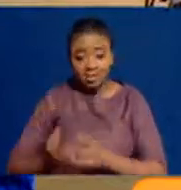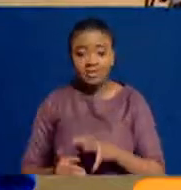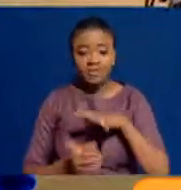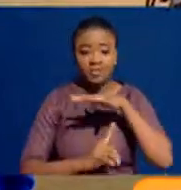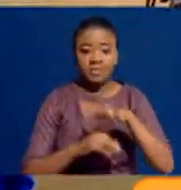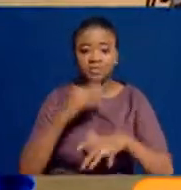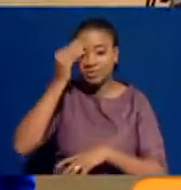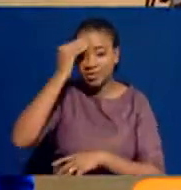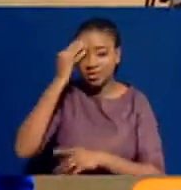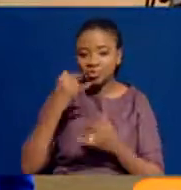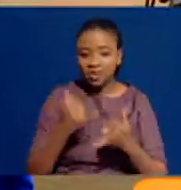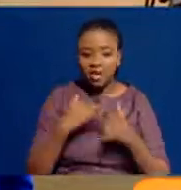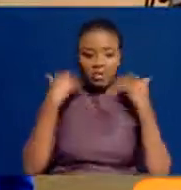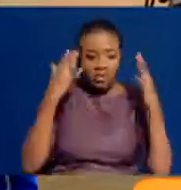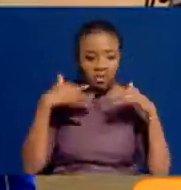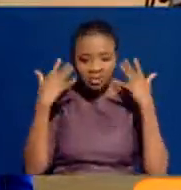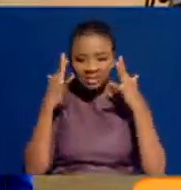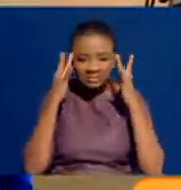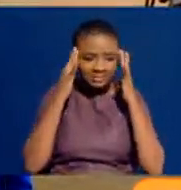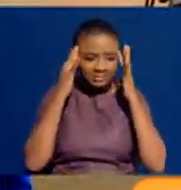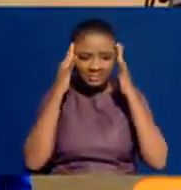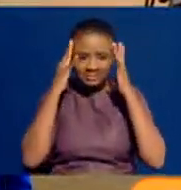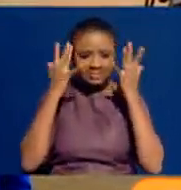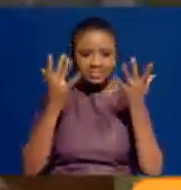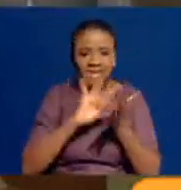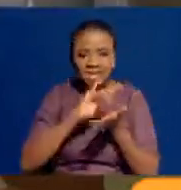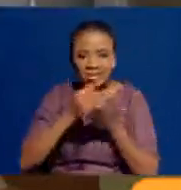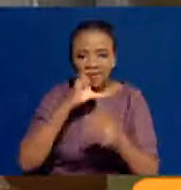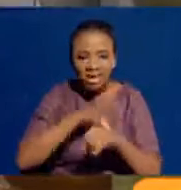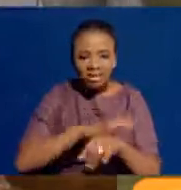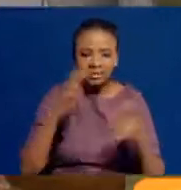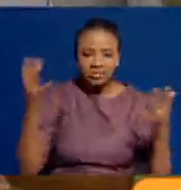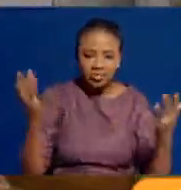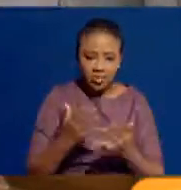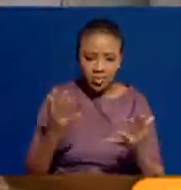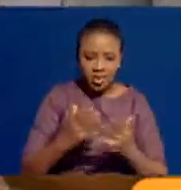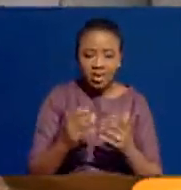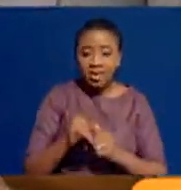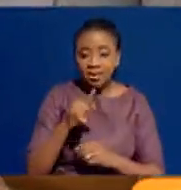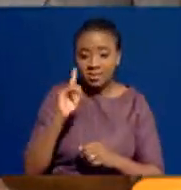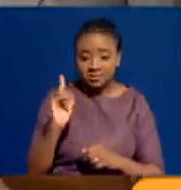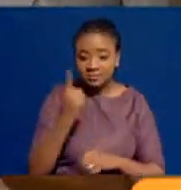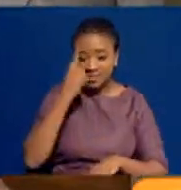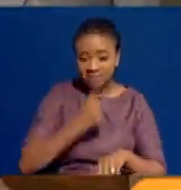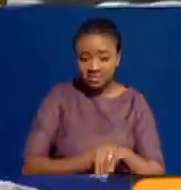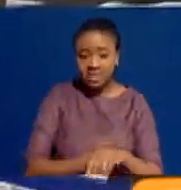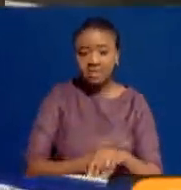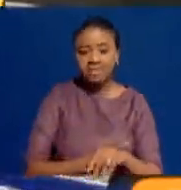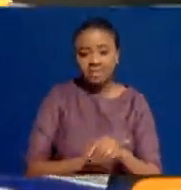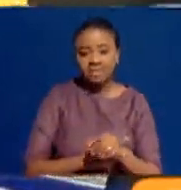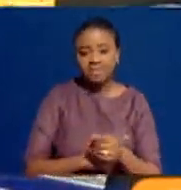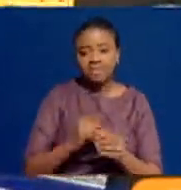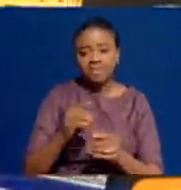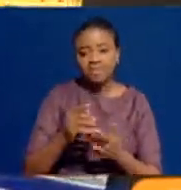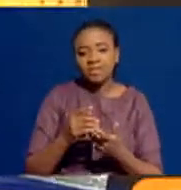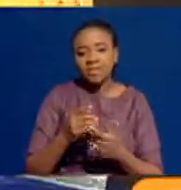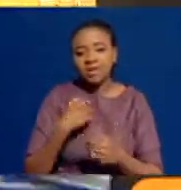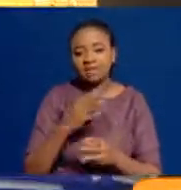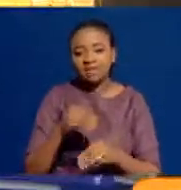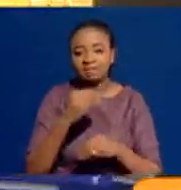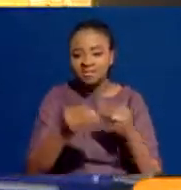now stretched in terms of manpower and resources, having to, for the first time in history, administer five